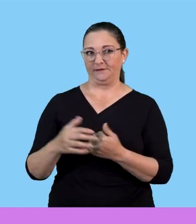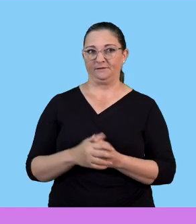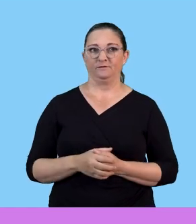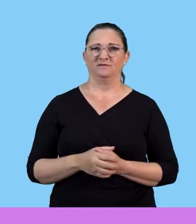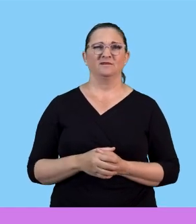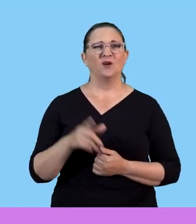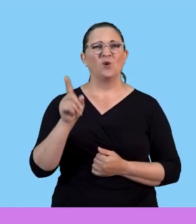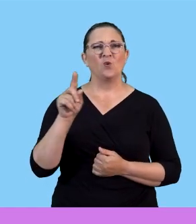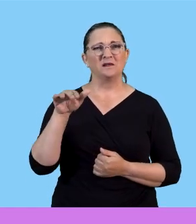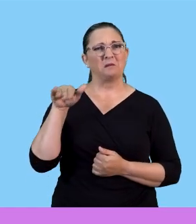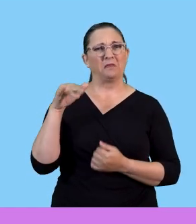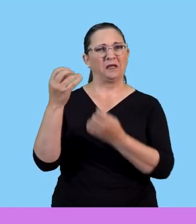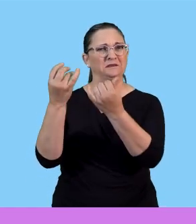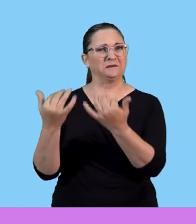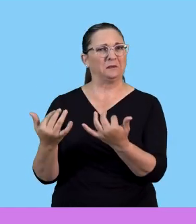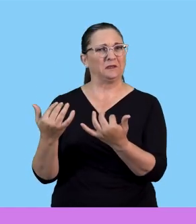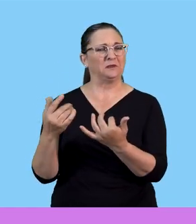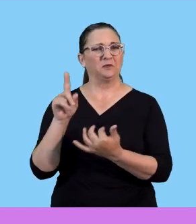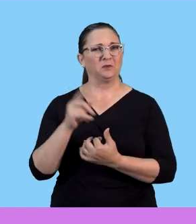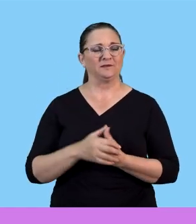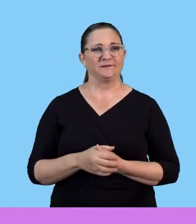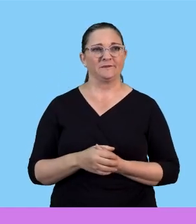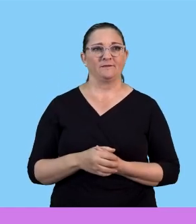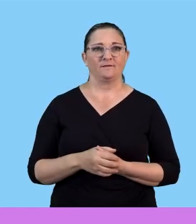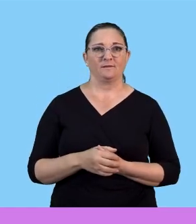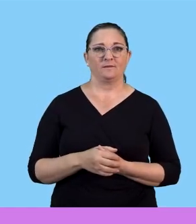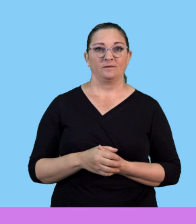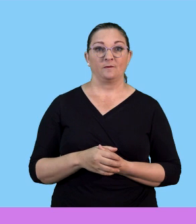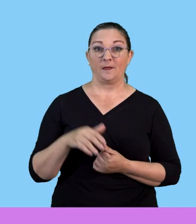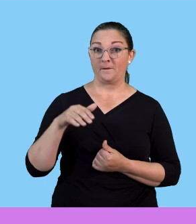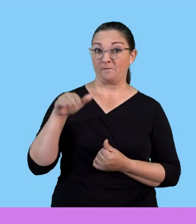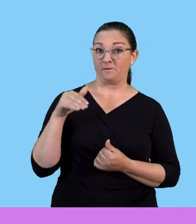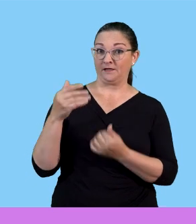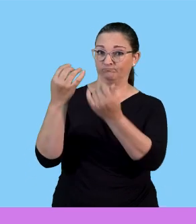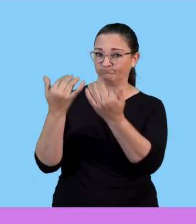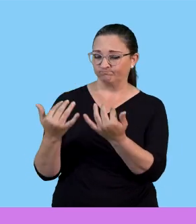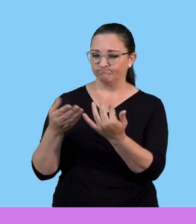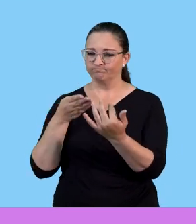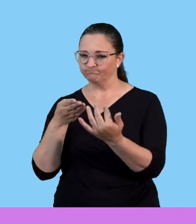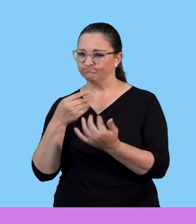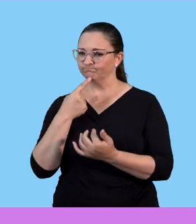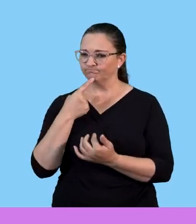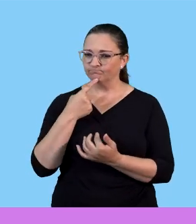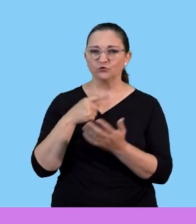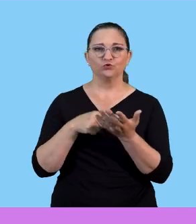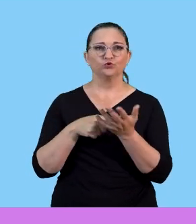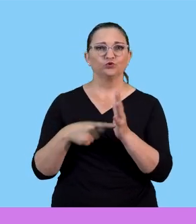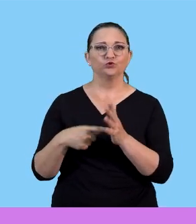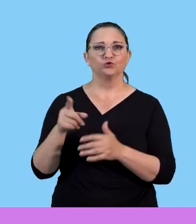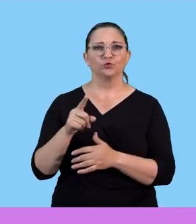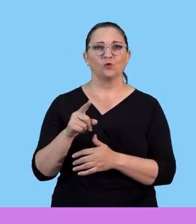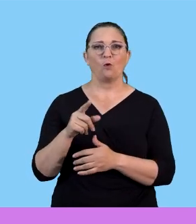statement. What is a bank statement? A bank statement is a